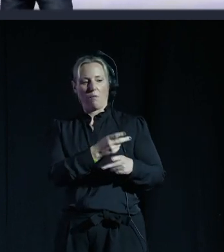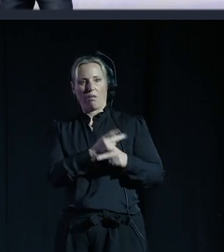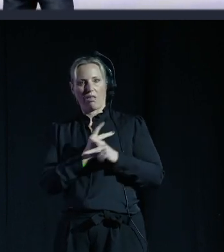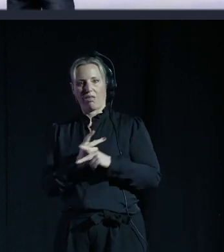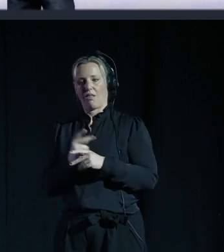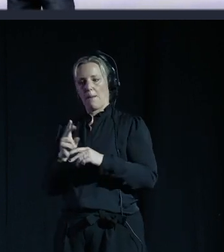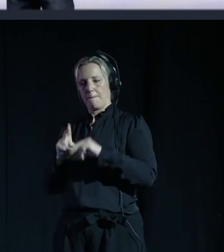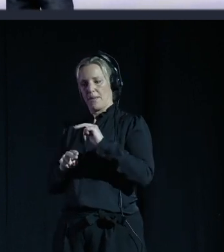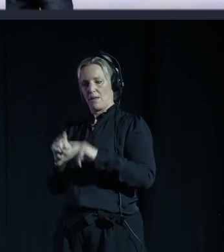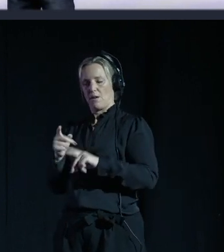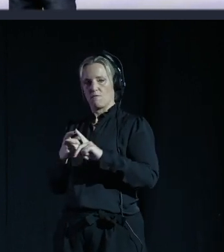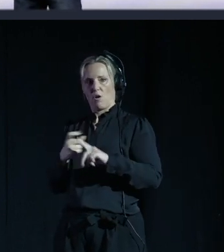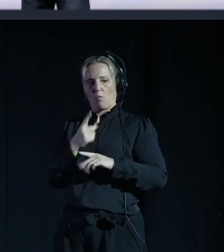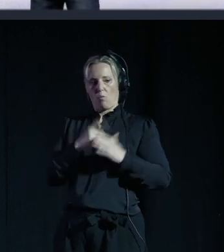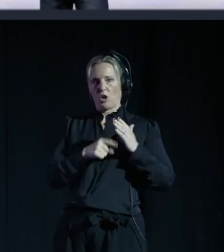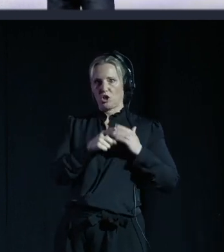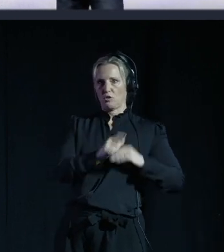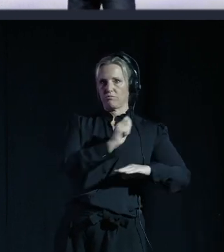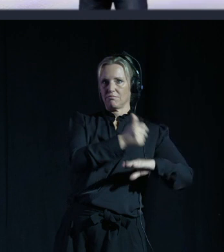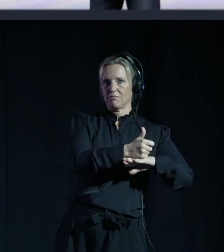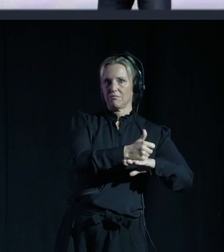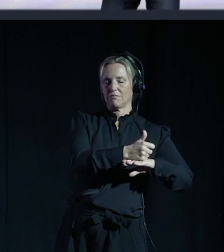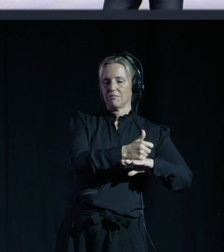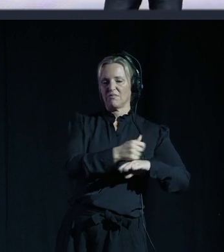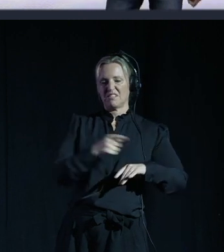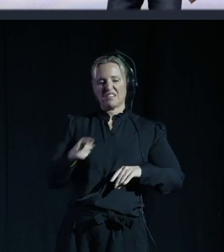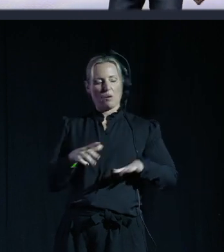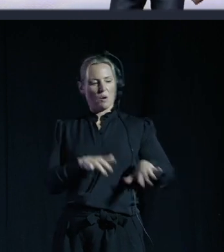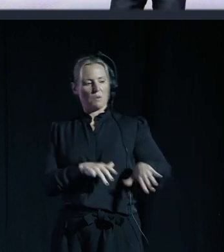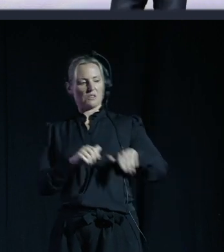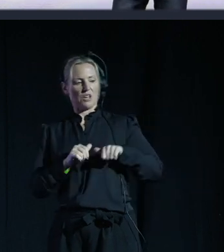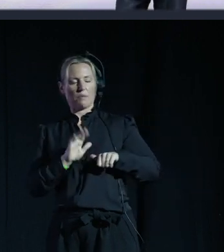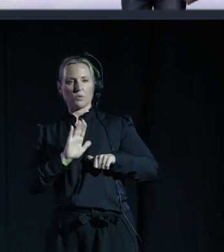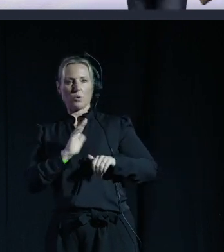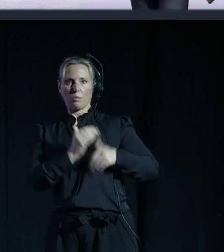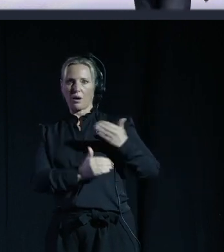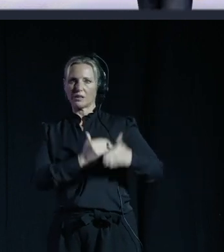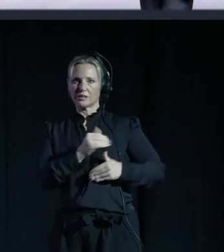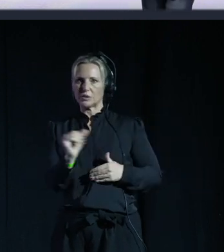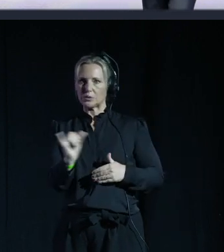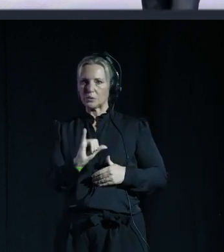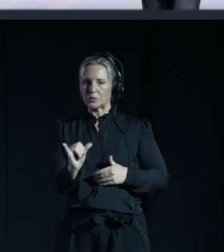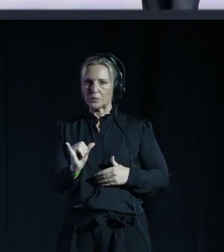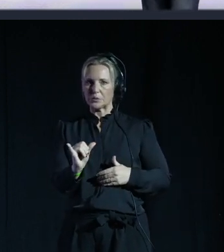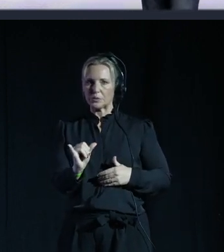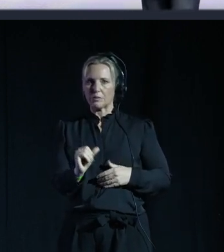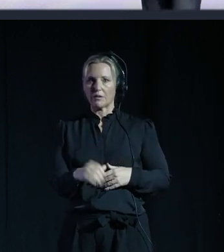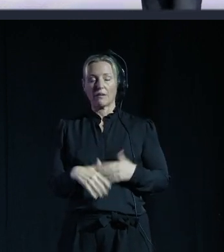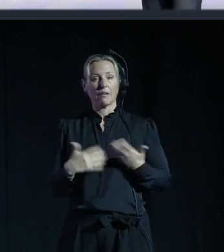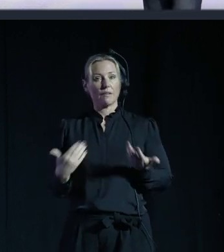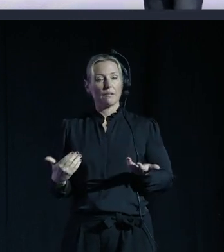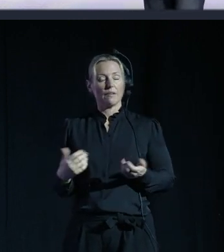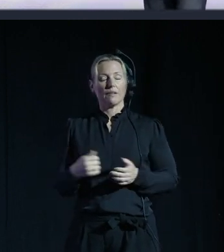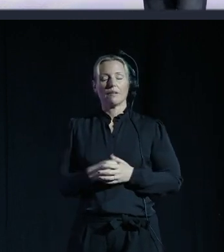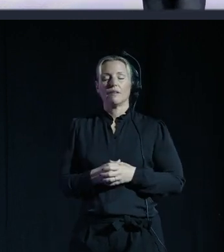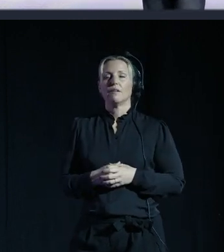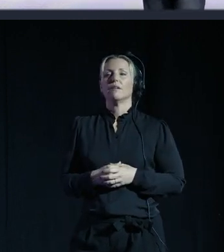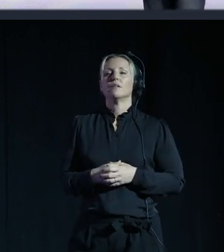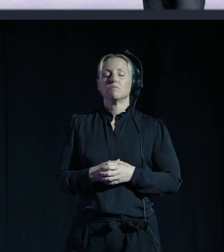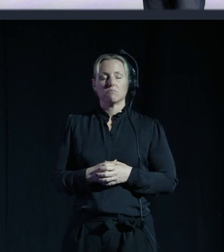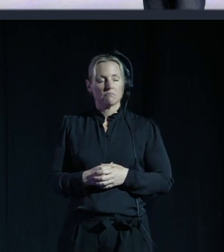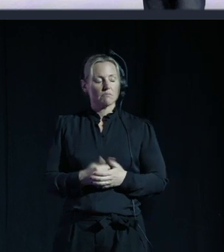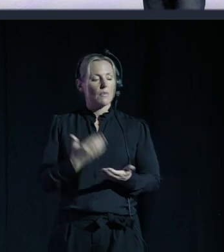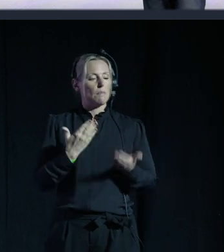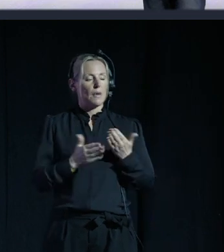you've created. They want to leverage and adopt your processes as well. So maybe, you started out as a